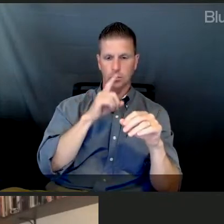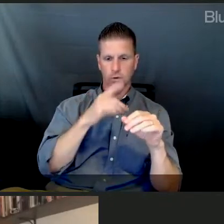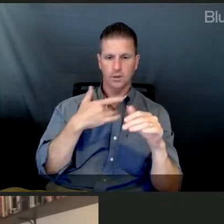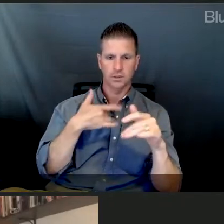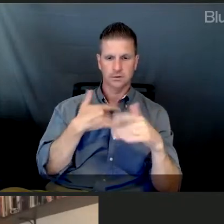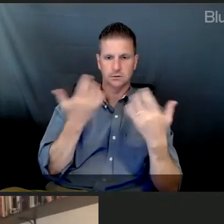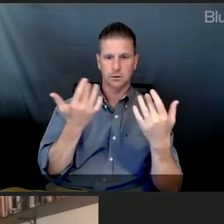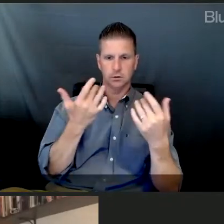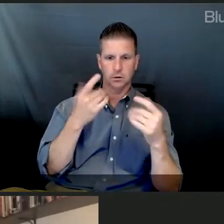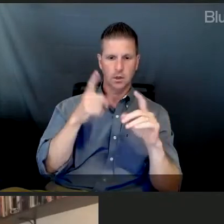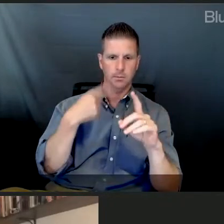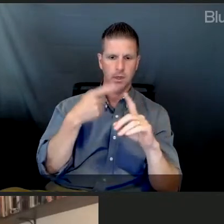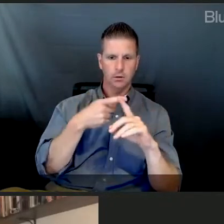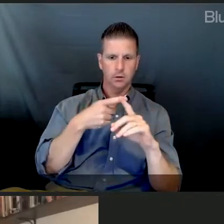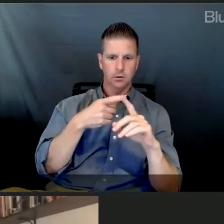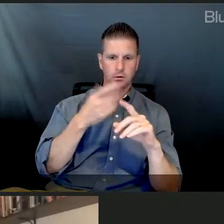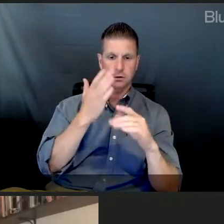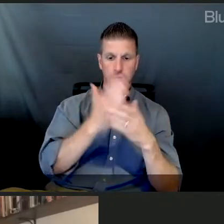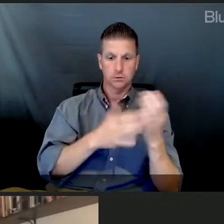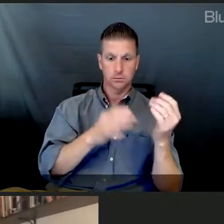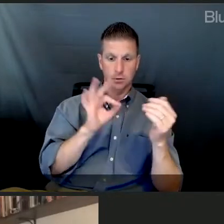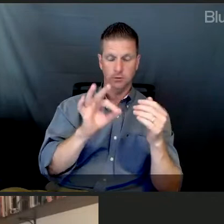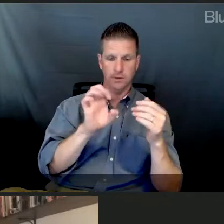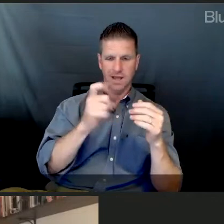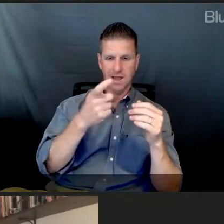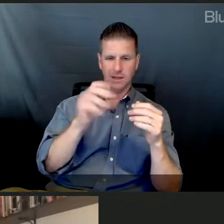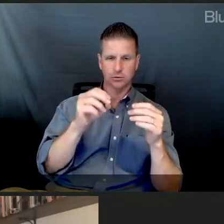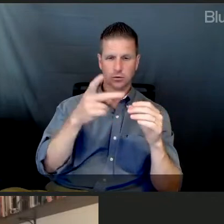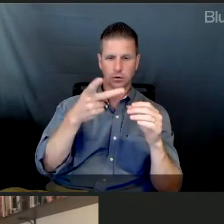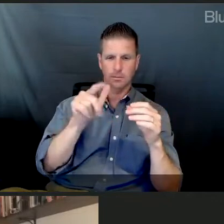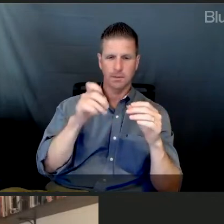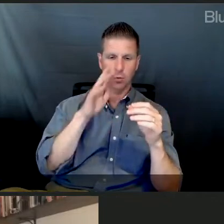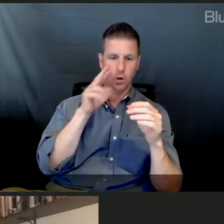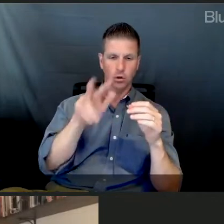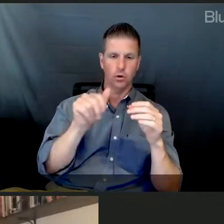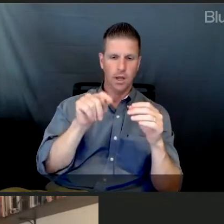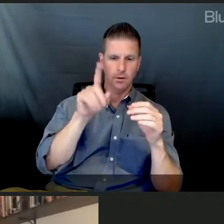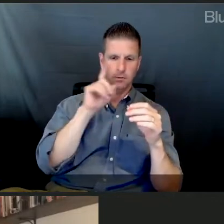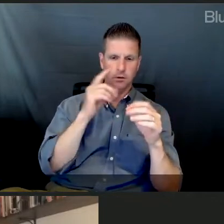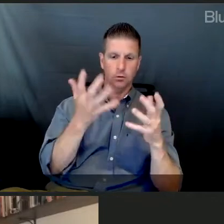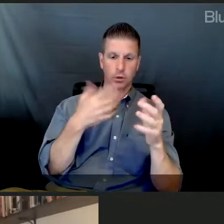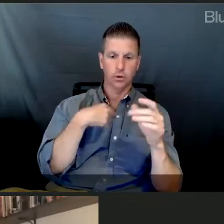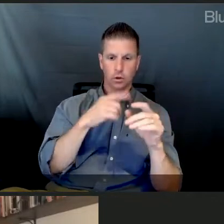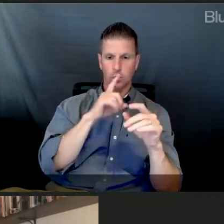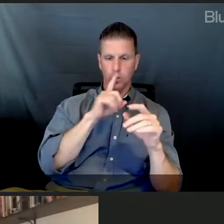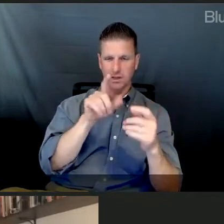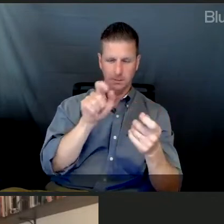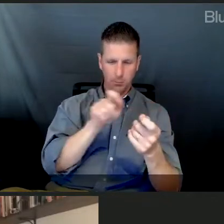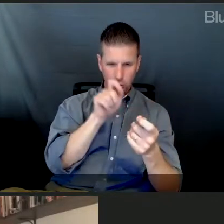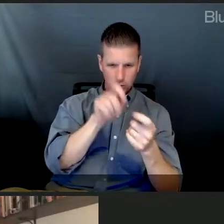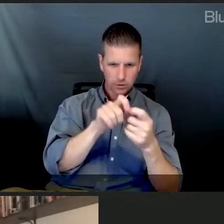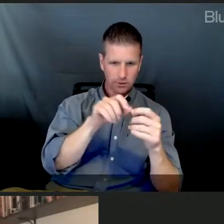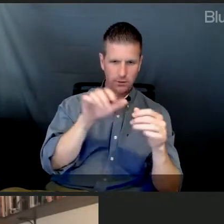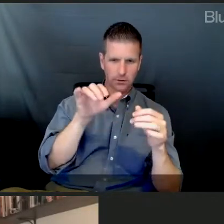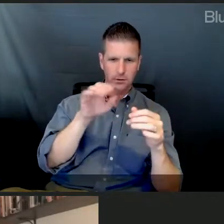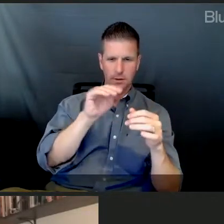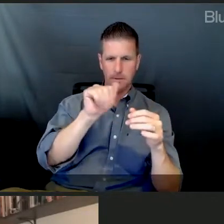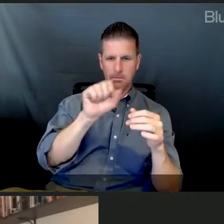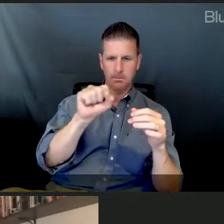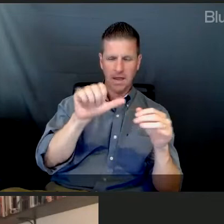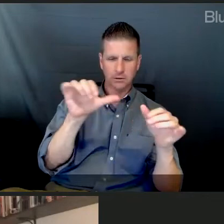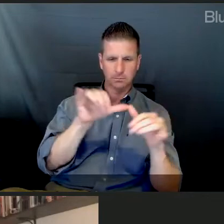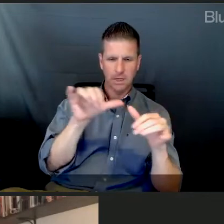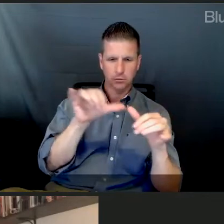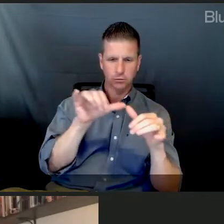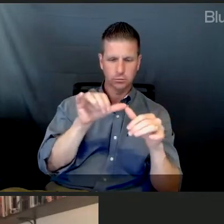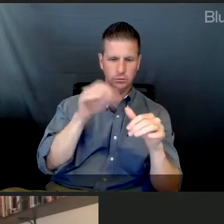excited about some of the exoplanets that we're going to be looking at, for which we have really precise mass measurements of. And